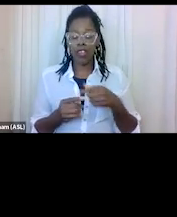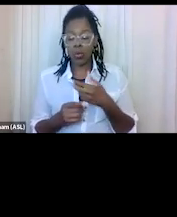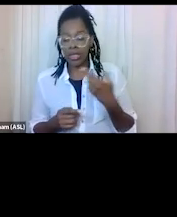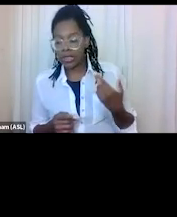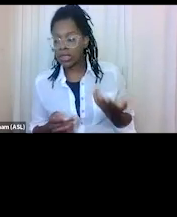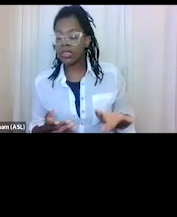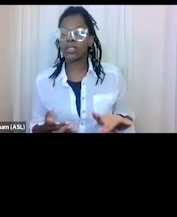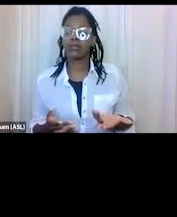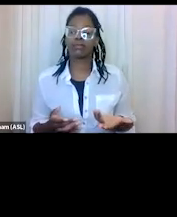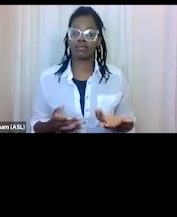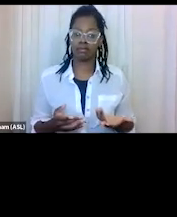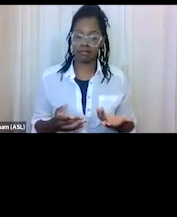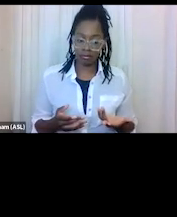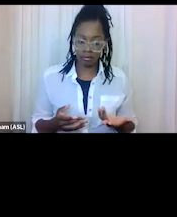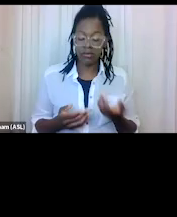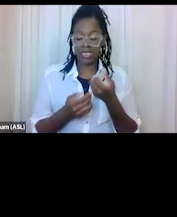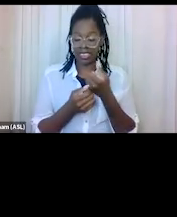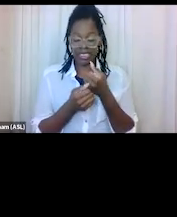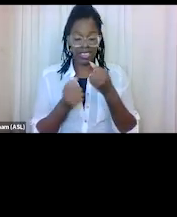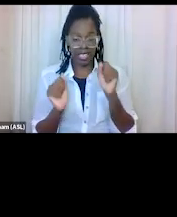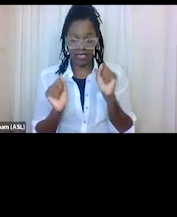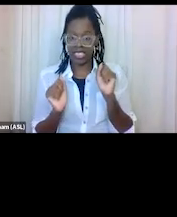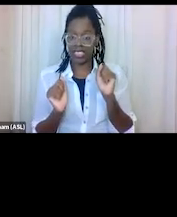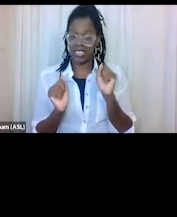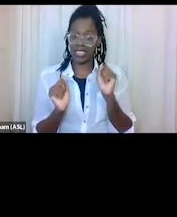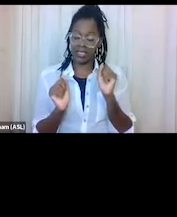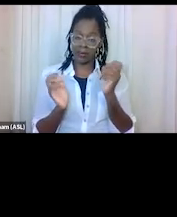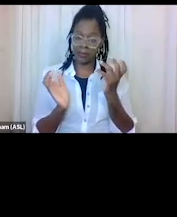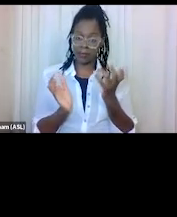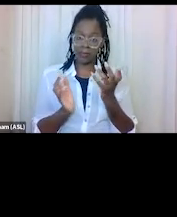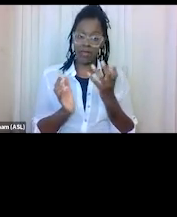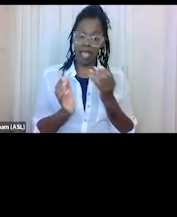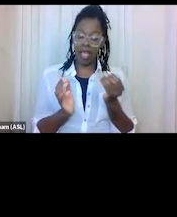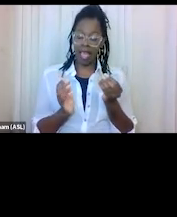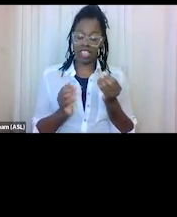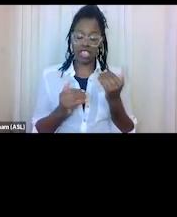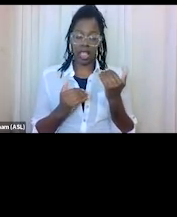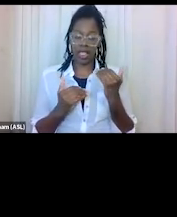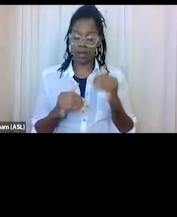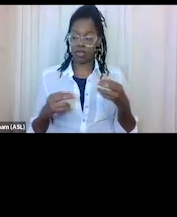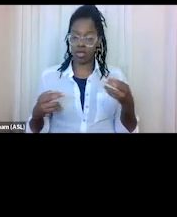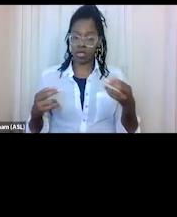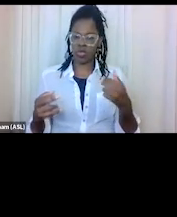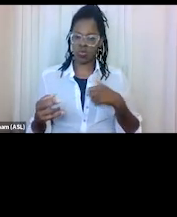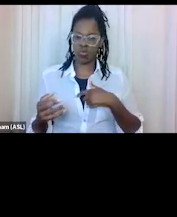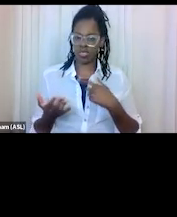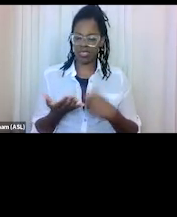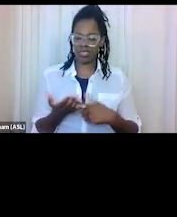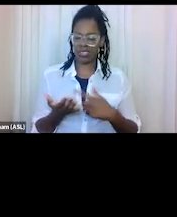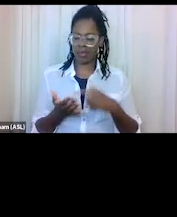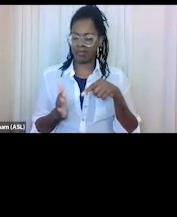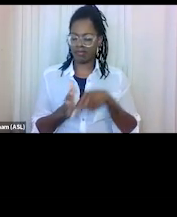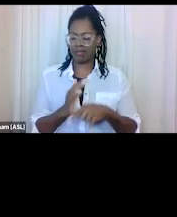about the safety making and the limited resources they may have. And we're going to talk about that in just a